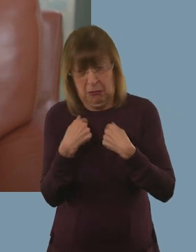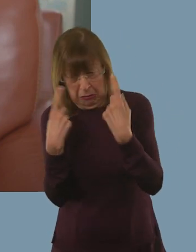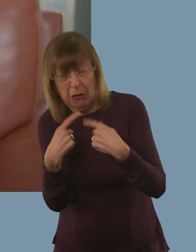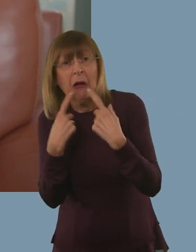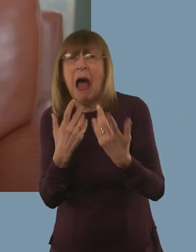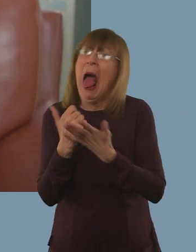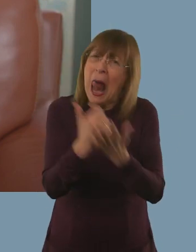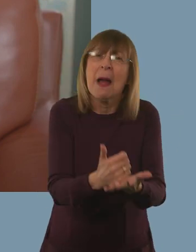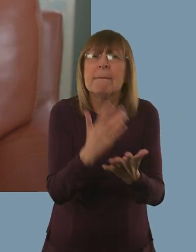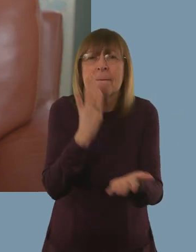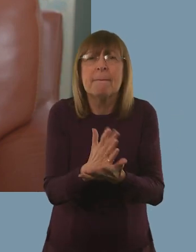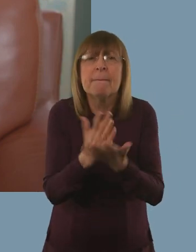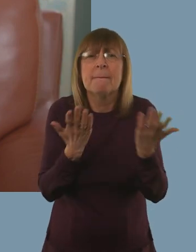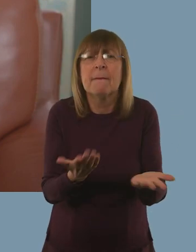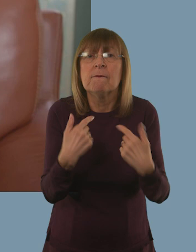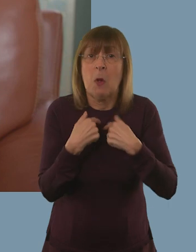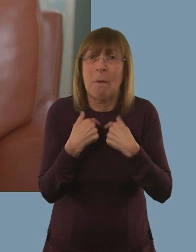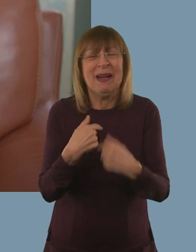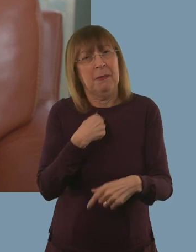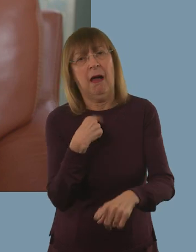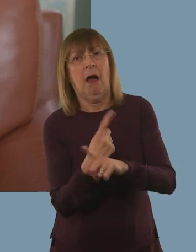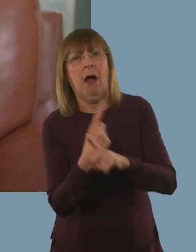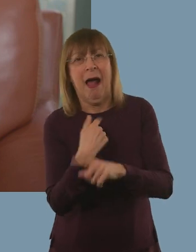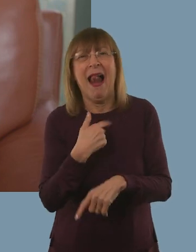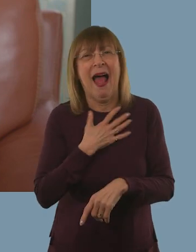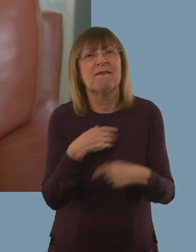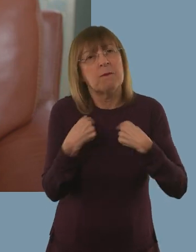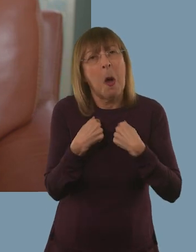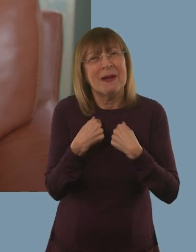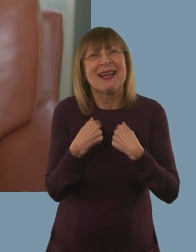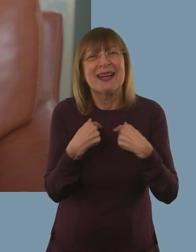It's absolutely fine. And that, because I'm a